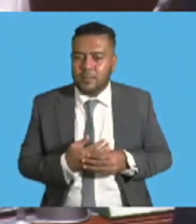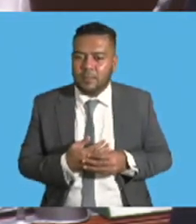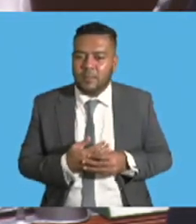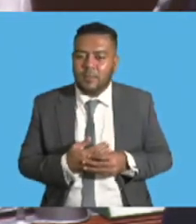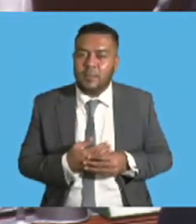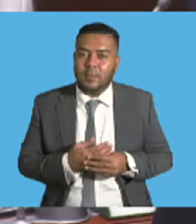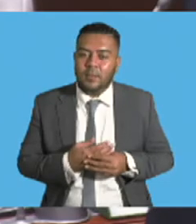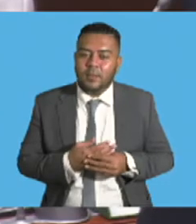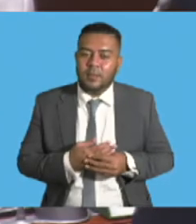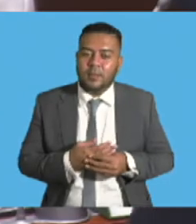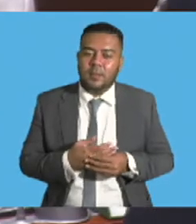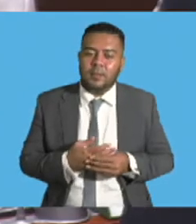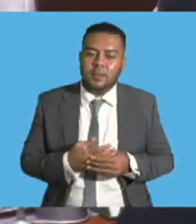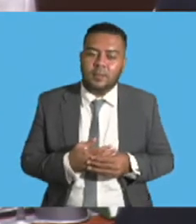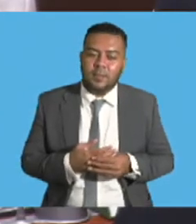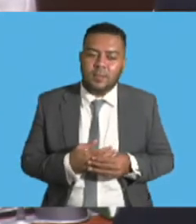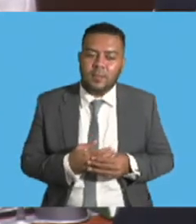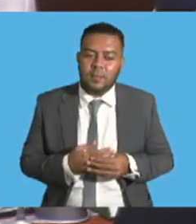amount of